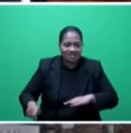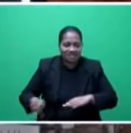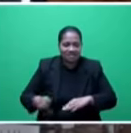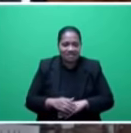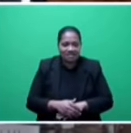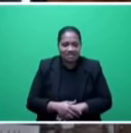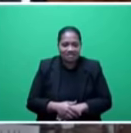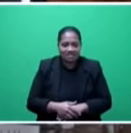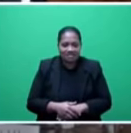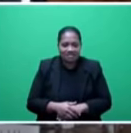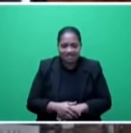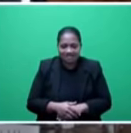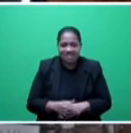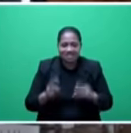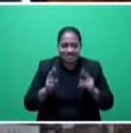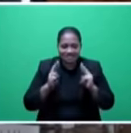I wish you all a